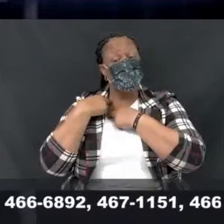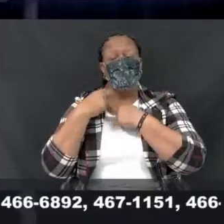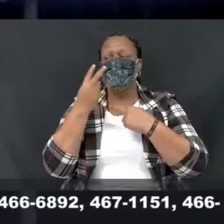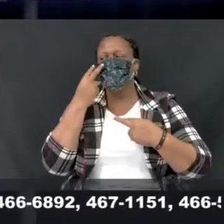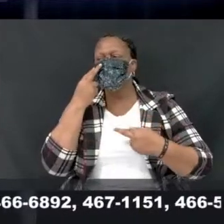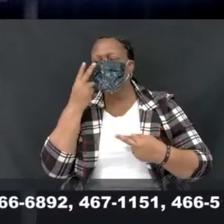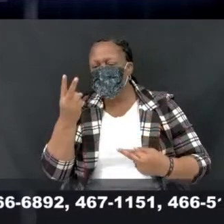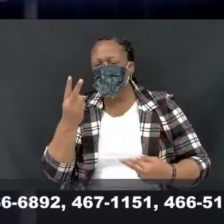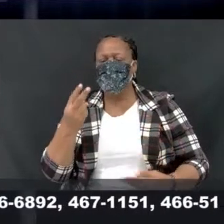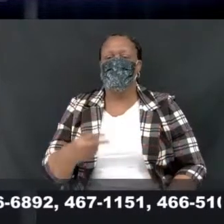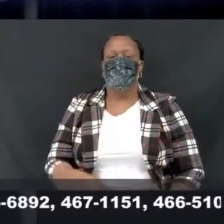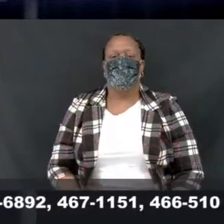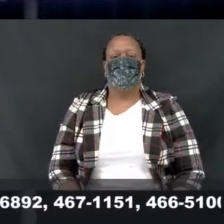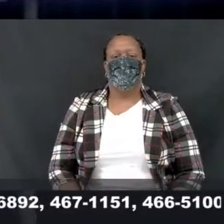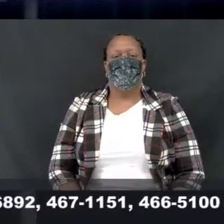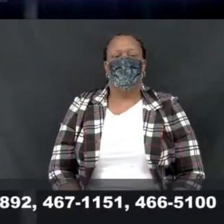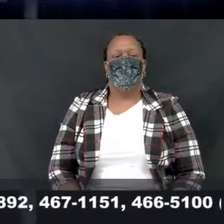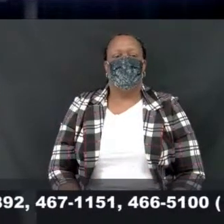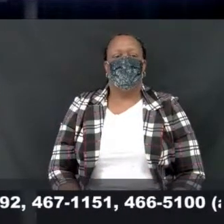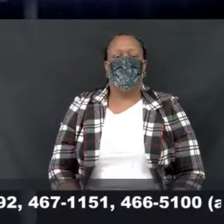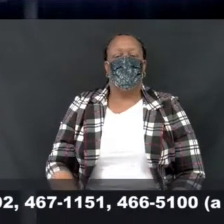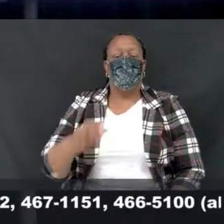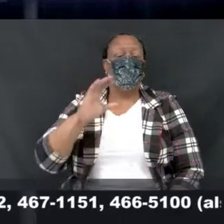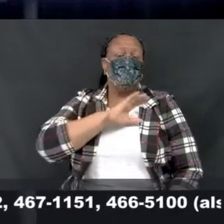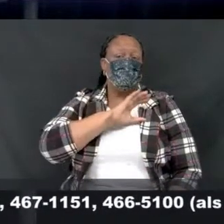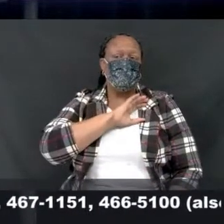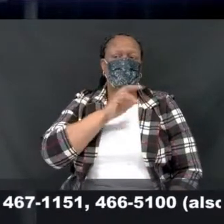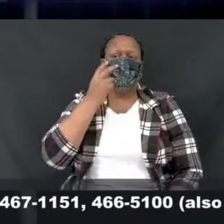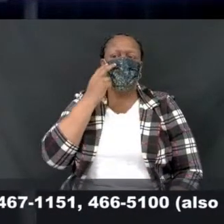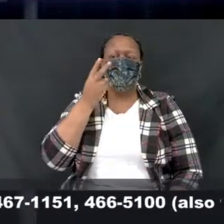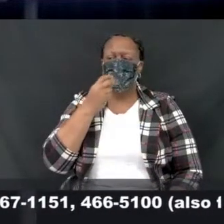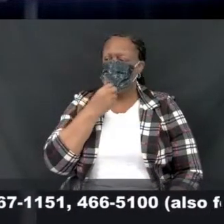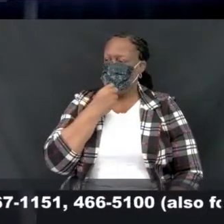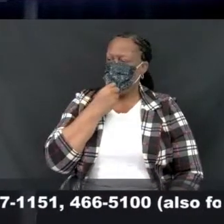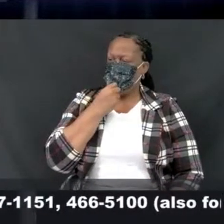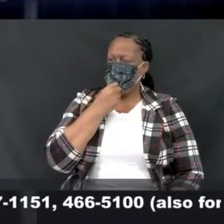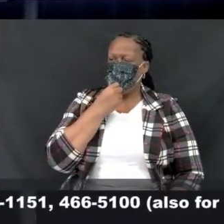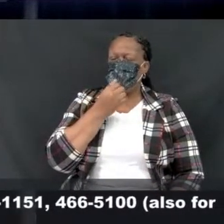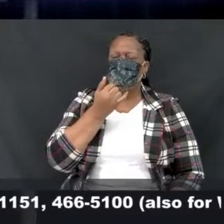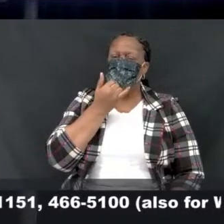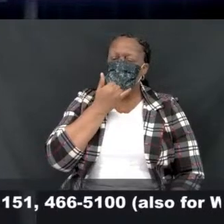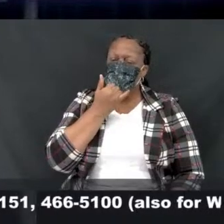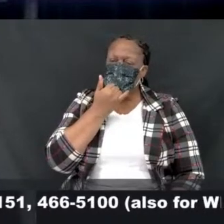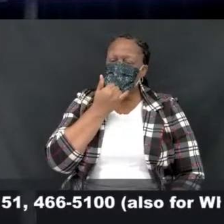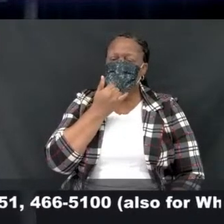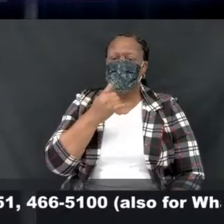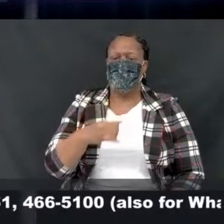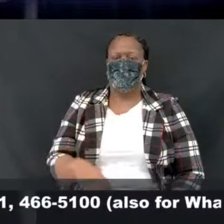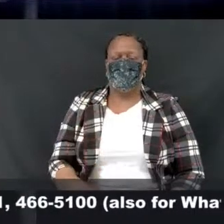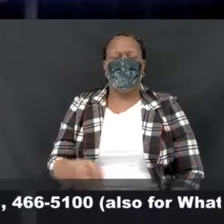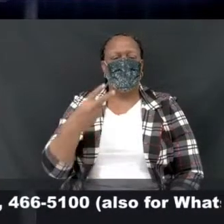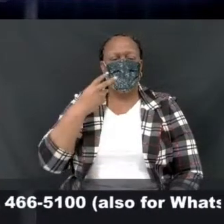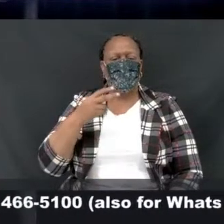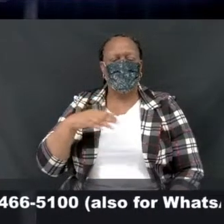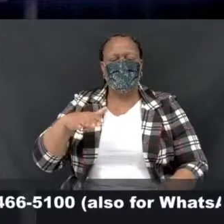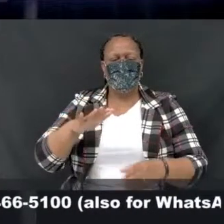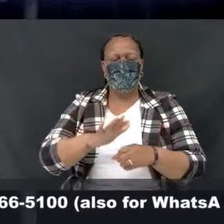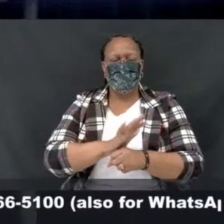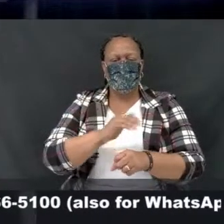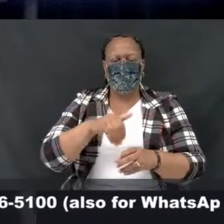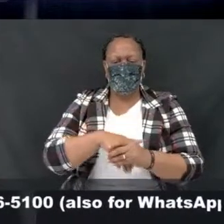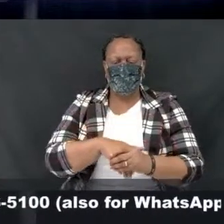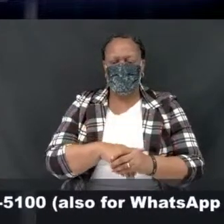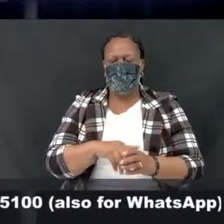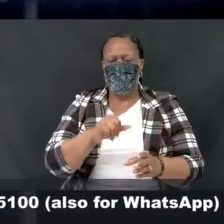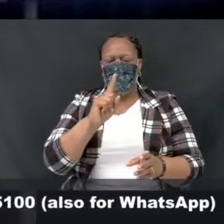this stage are concerned about these safety issues, particularly at small indoor venues with one entry